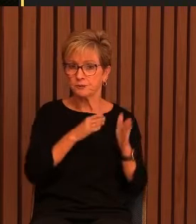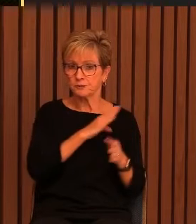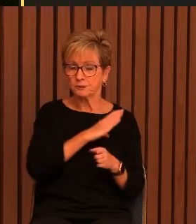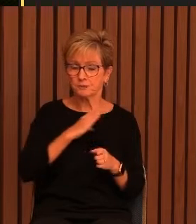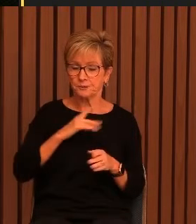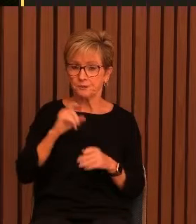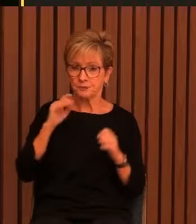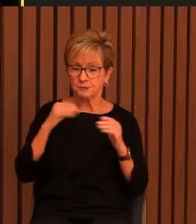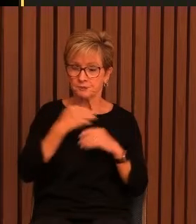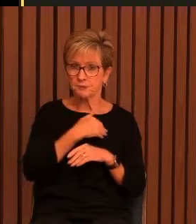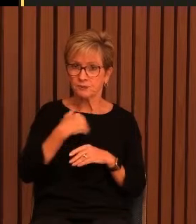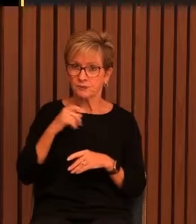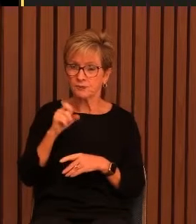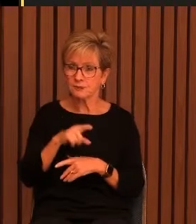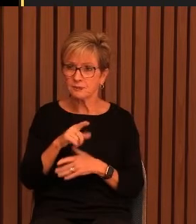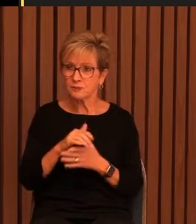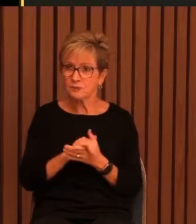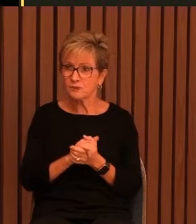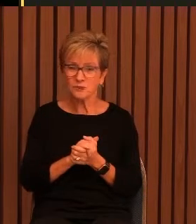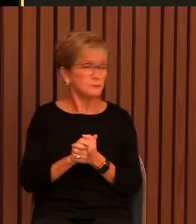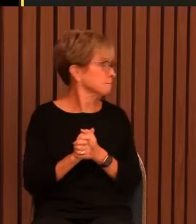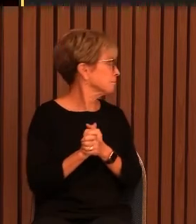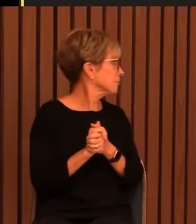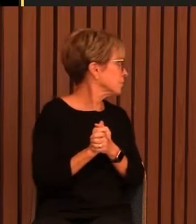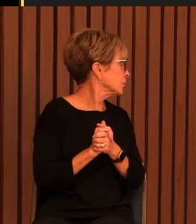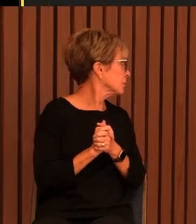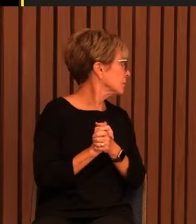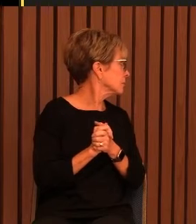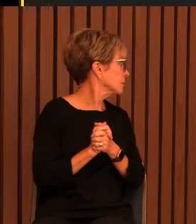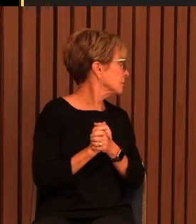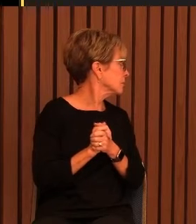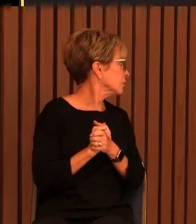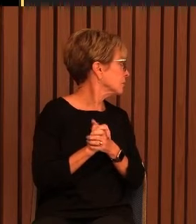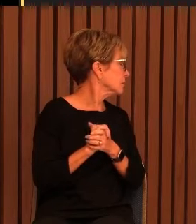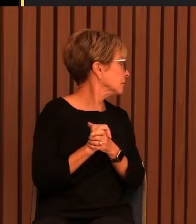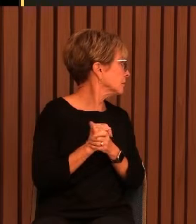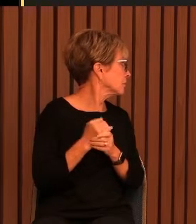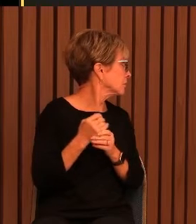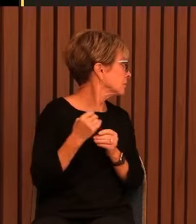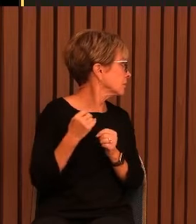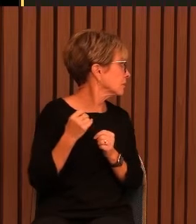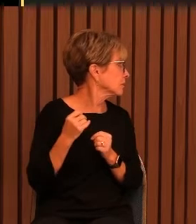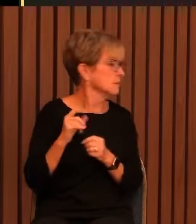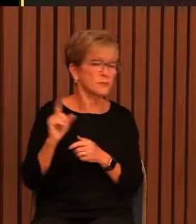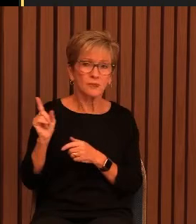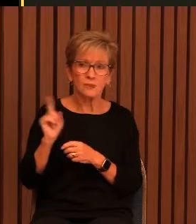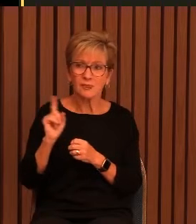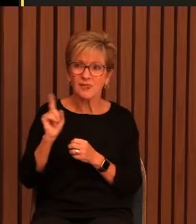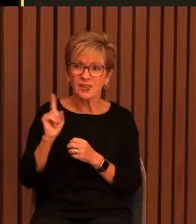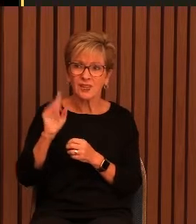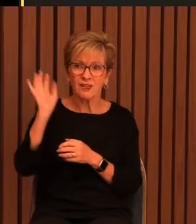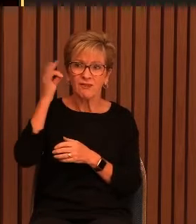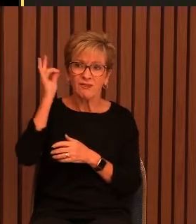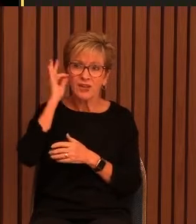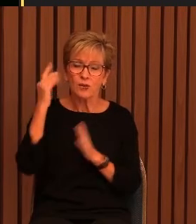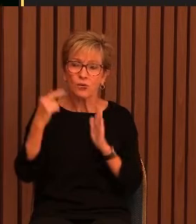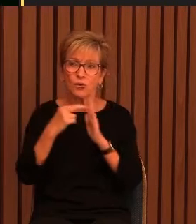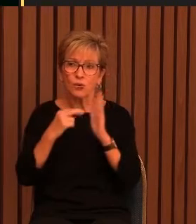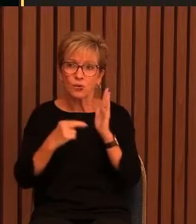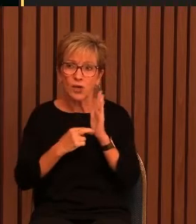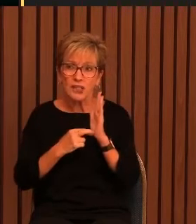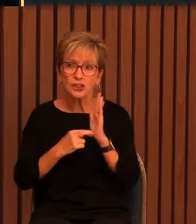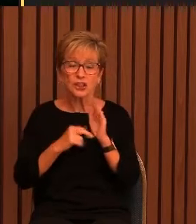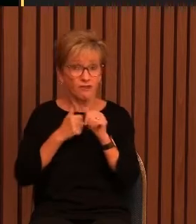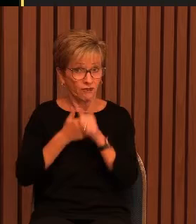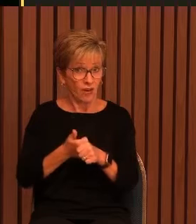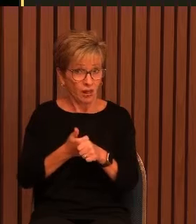There are federal guidelines that must be adhered to as well. Where will those mesh? I think